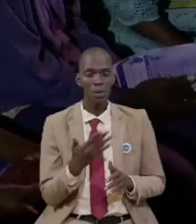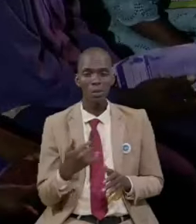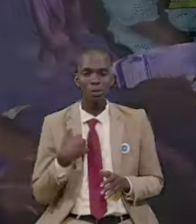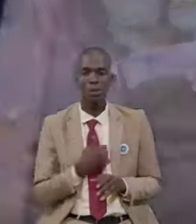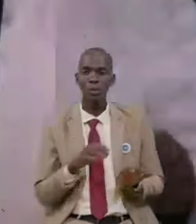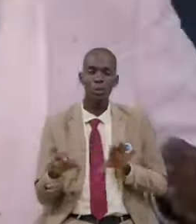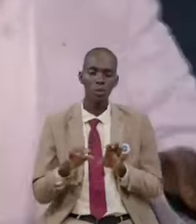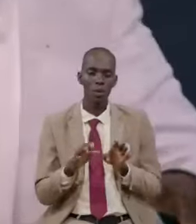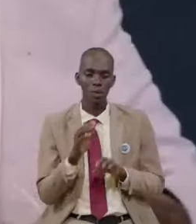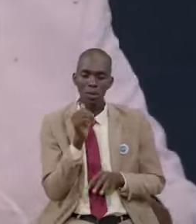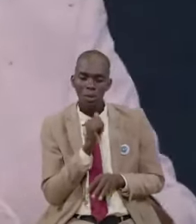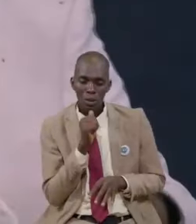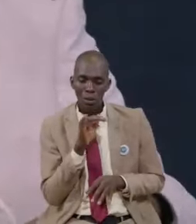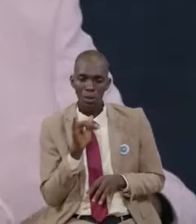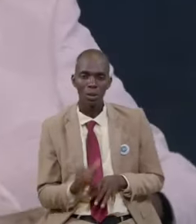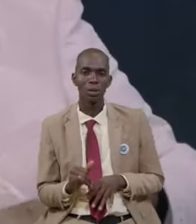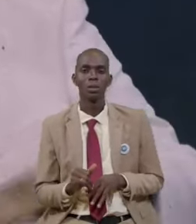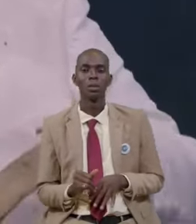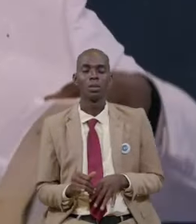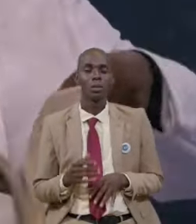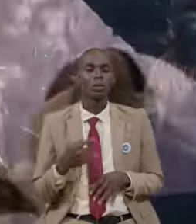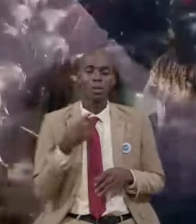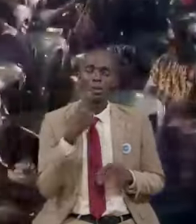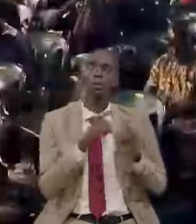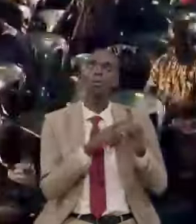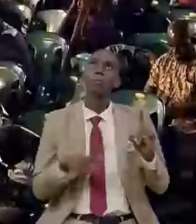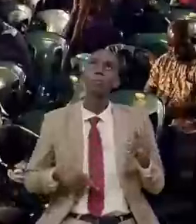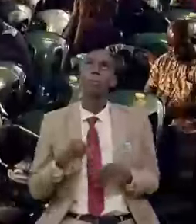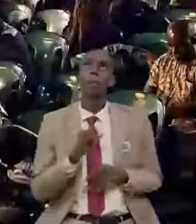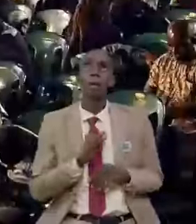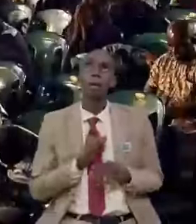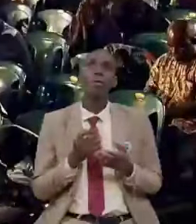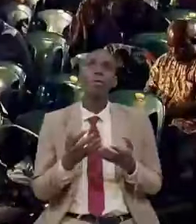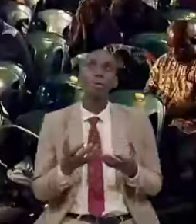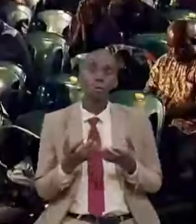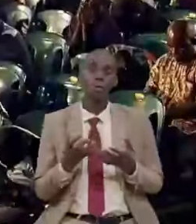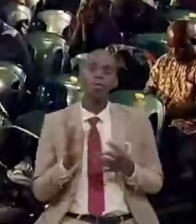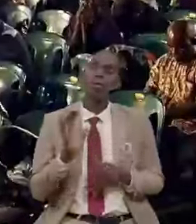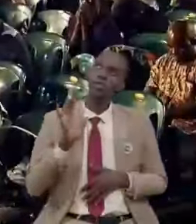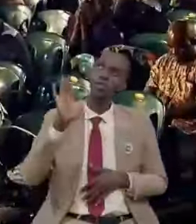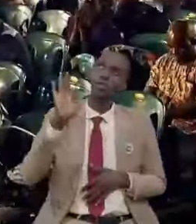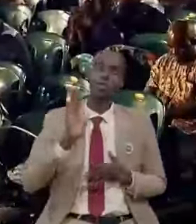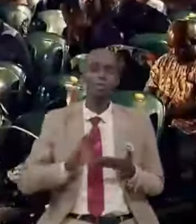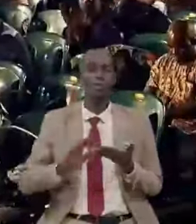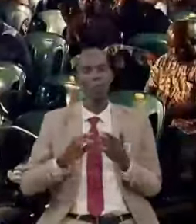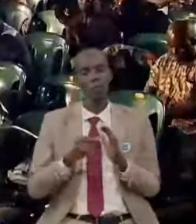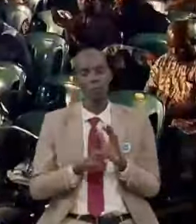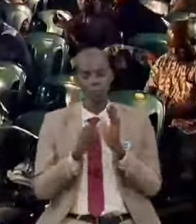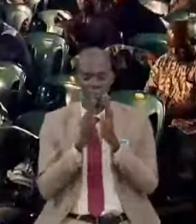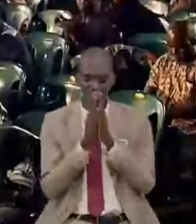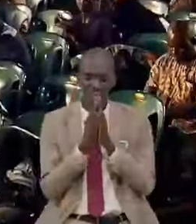Lord and say, Lord, I want your forgiveness. I want the freedom.